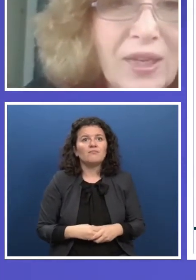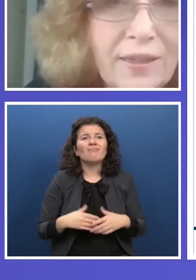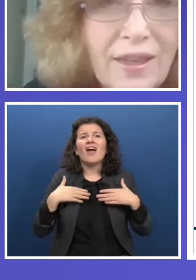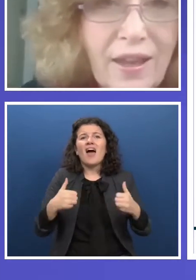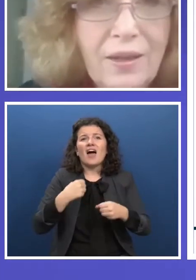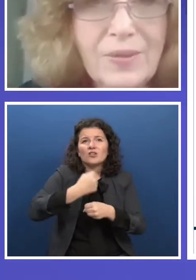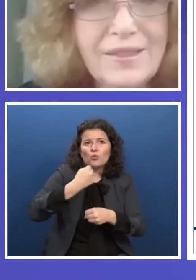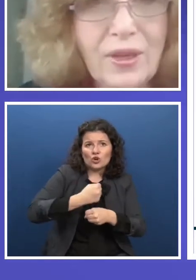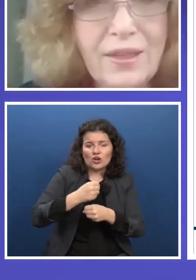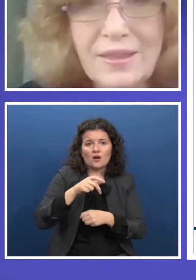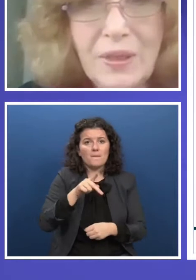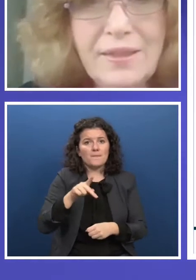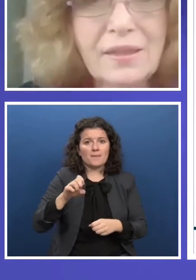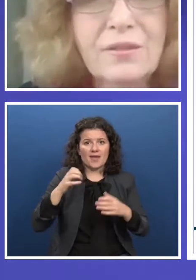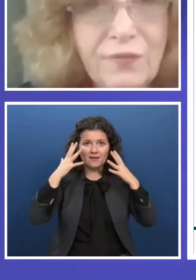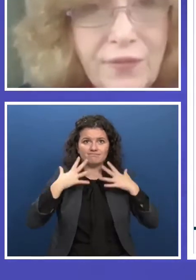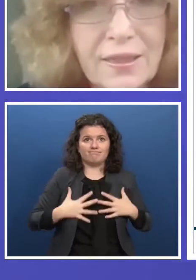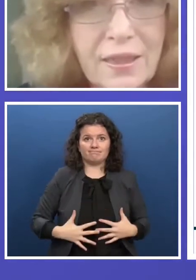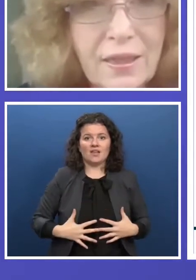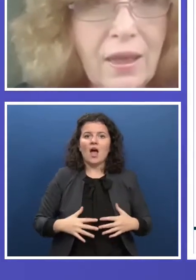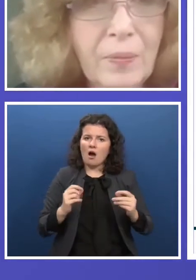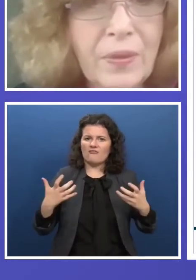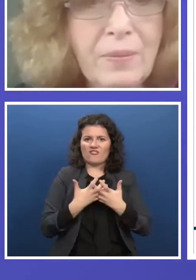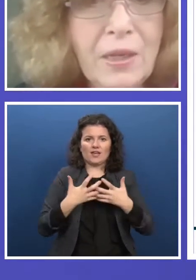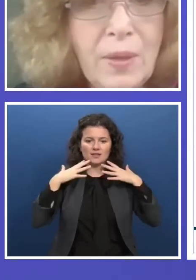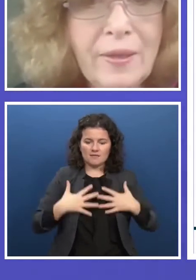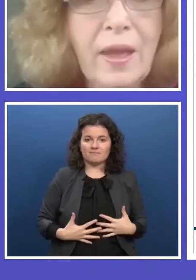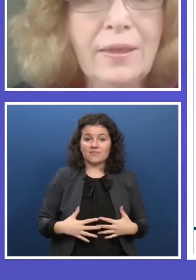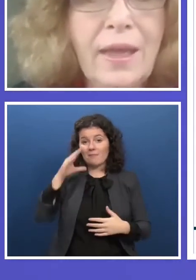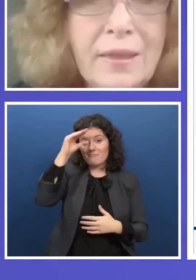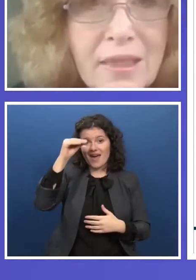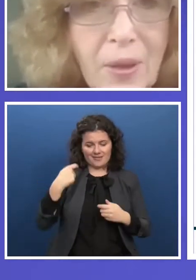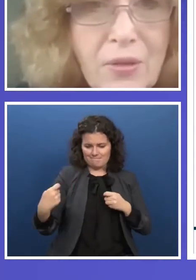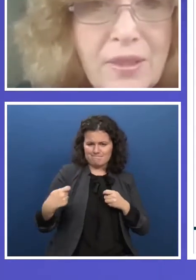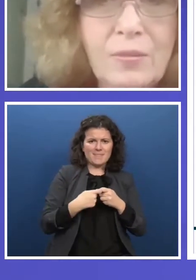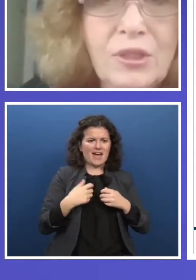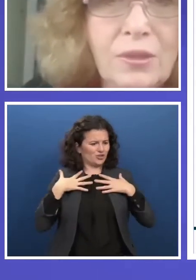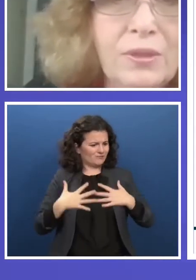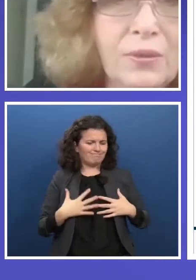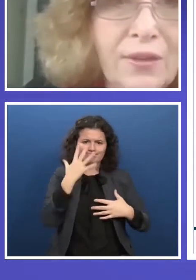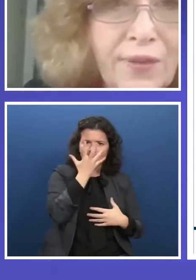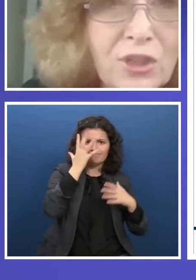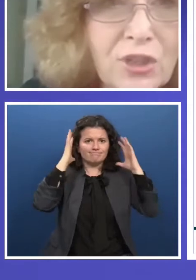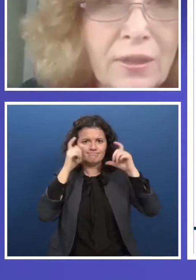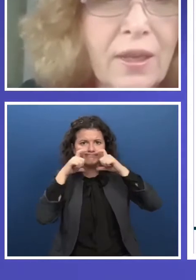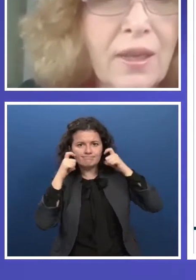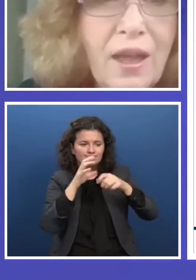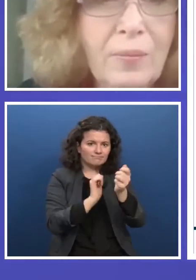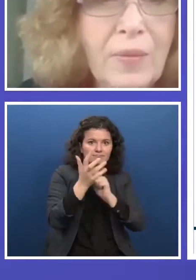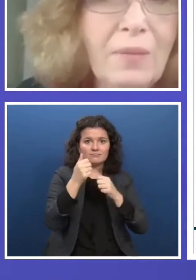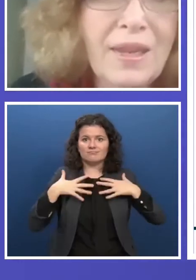male body, so it simply doesn't fit many women, and it exposes them to